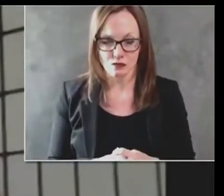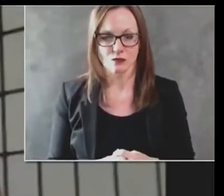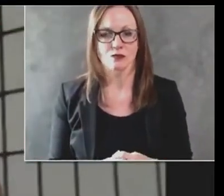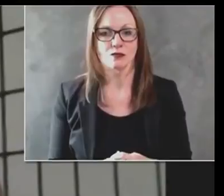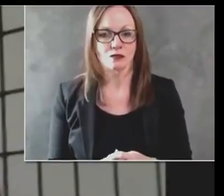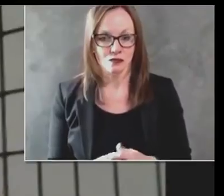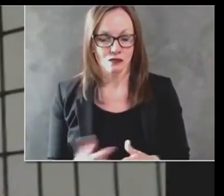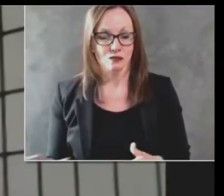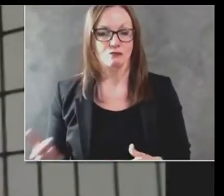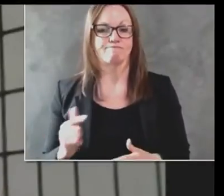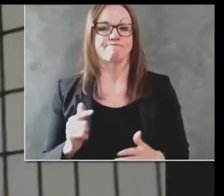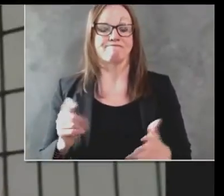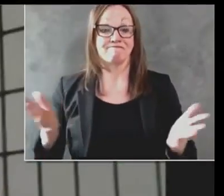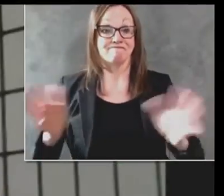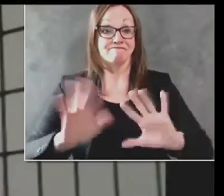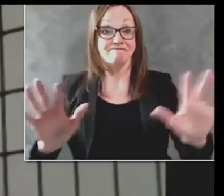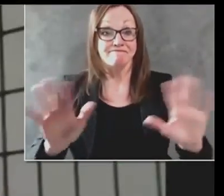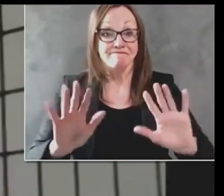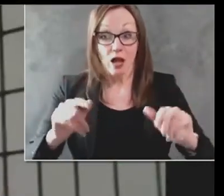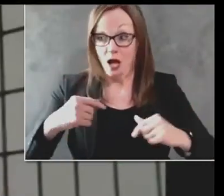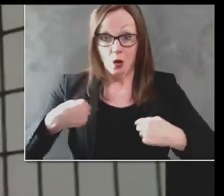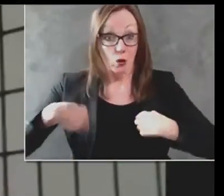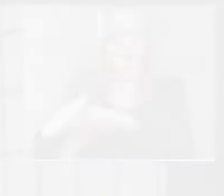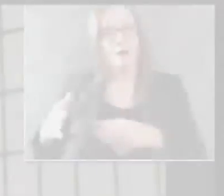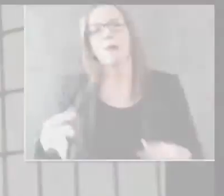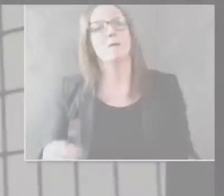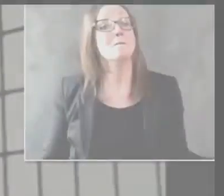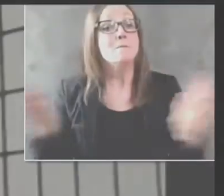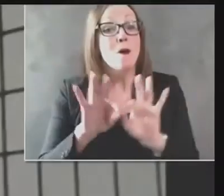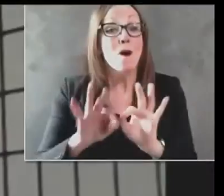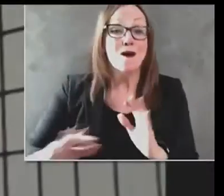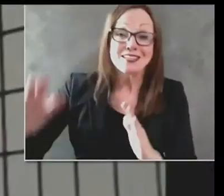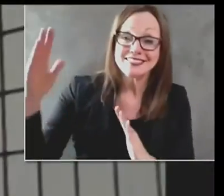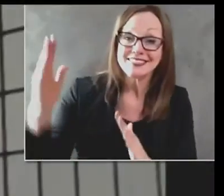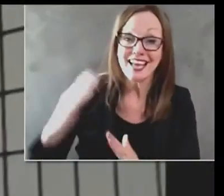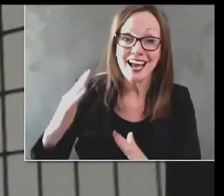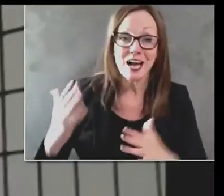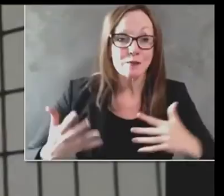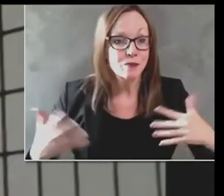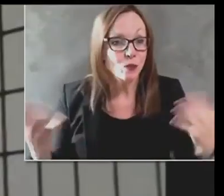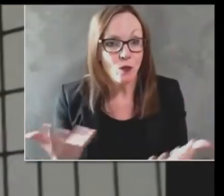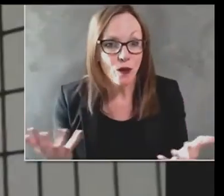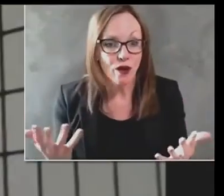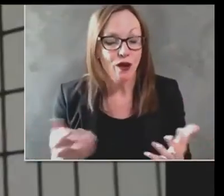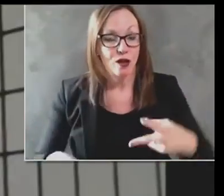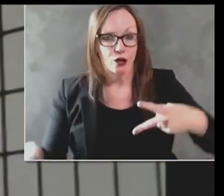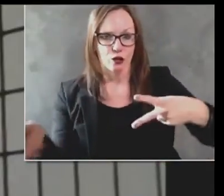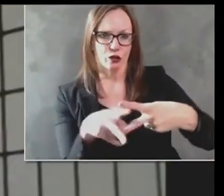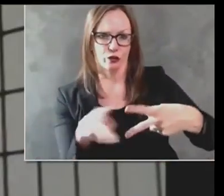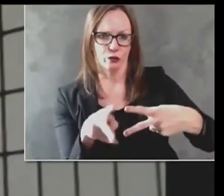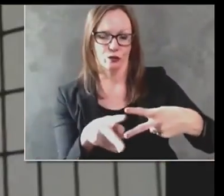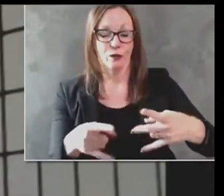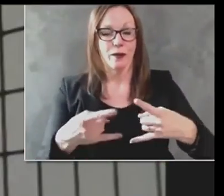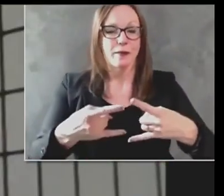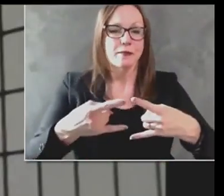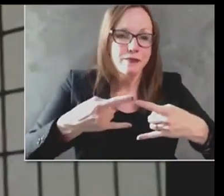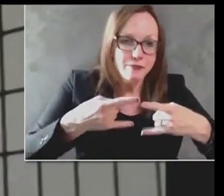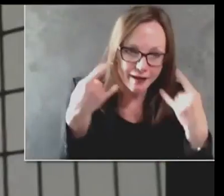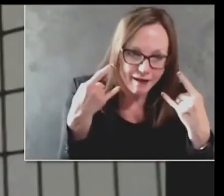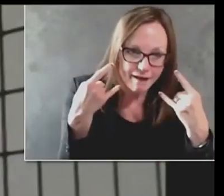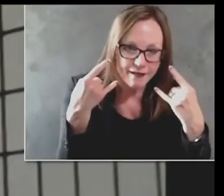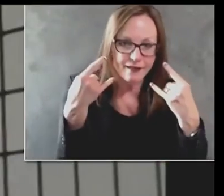want to see decreases in the number of cases each day. Honestly, we do need people to, not do the